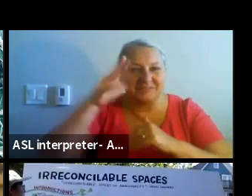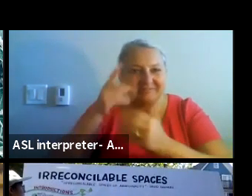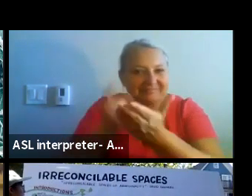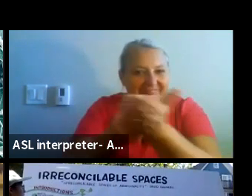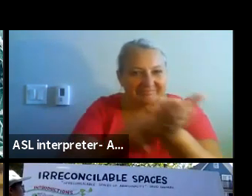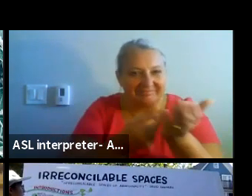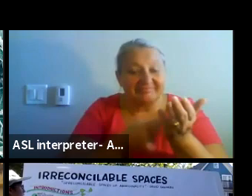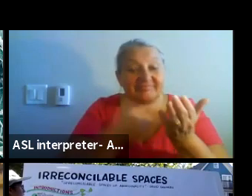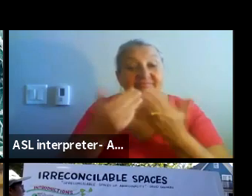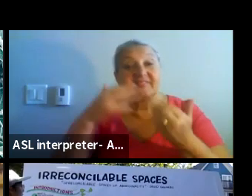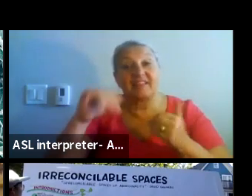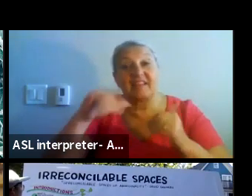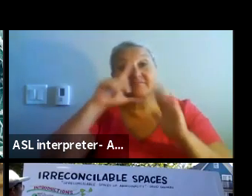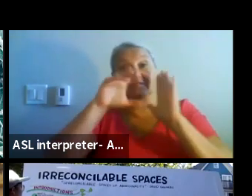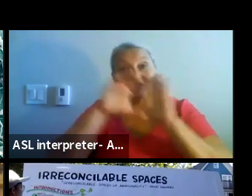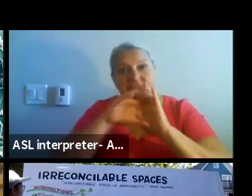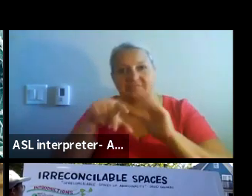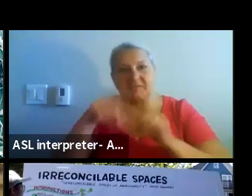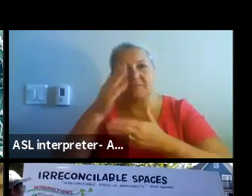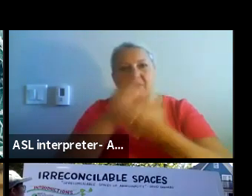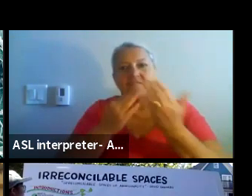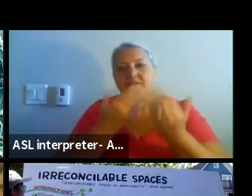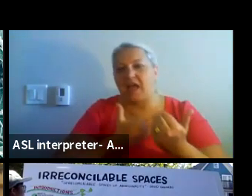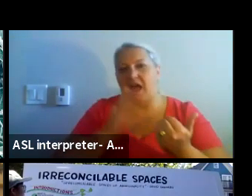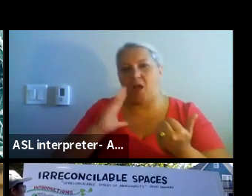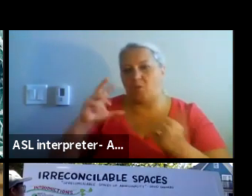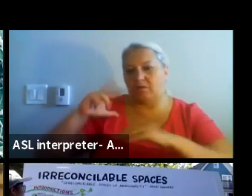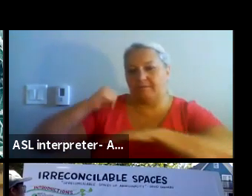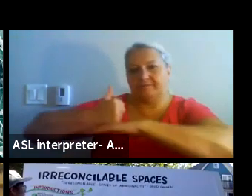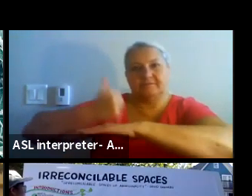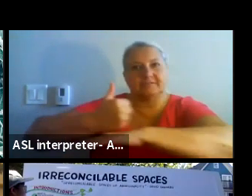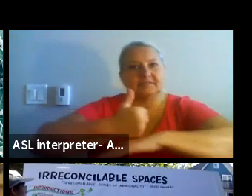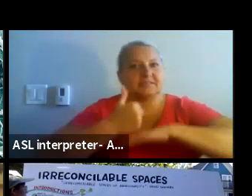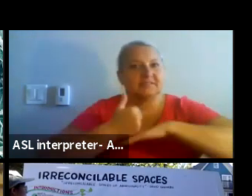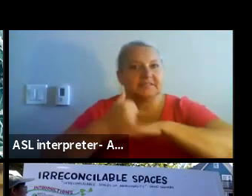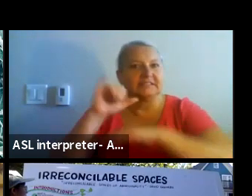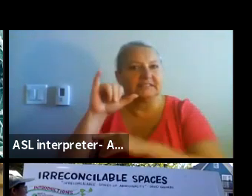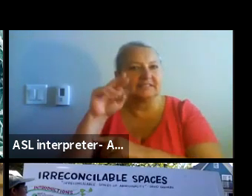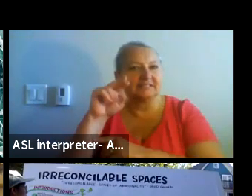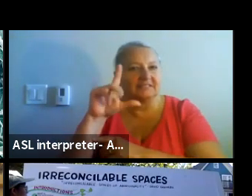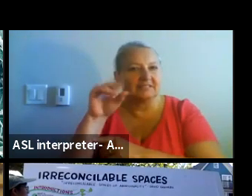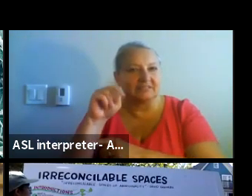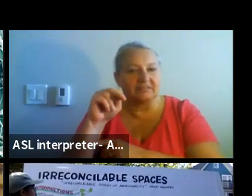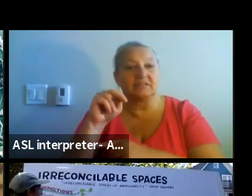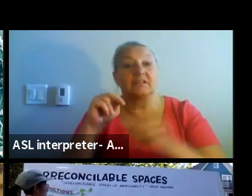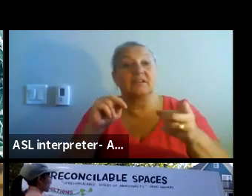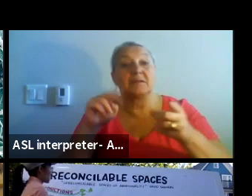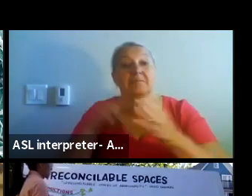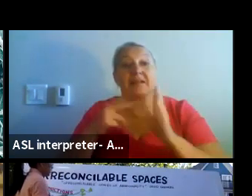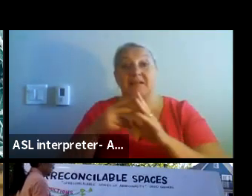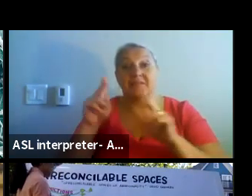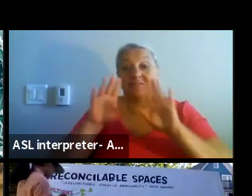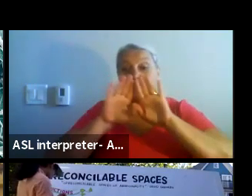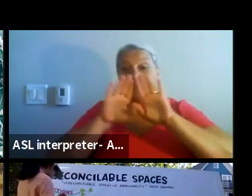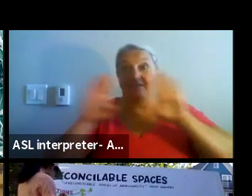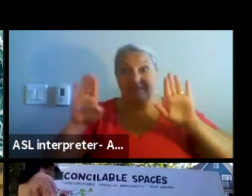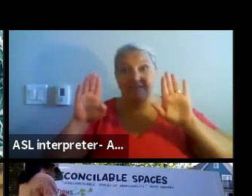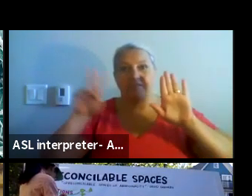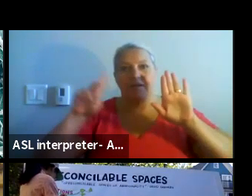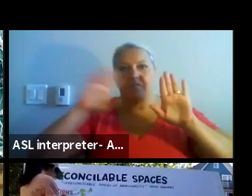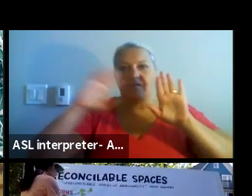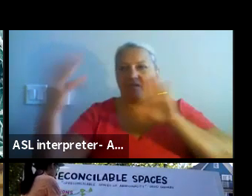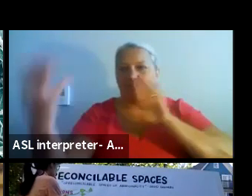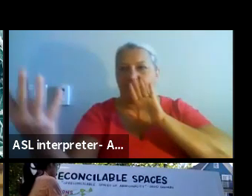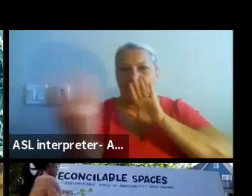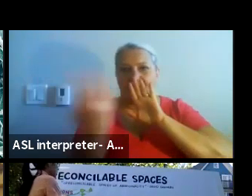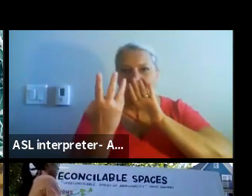a photograph of part of the installation. So this is where the audience would enter in. They'd go down the set of stairs into